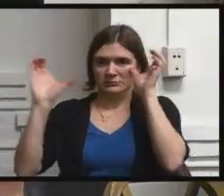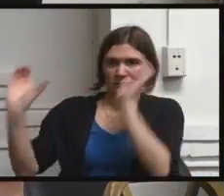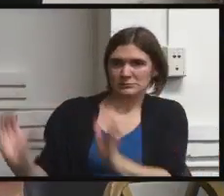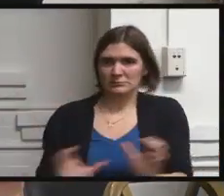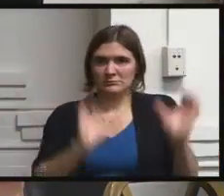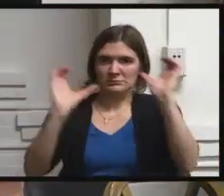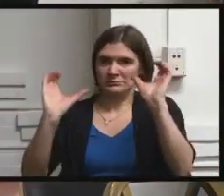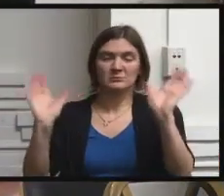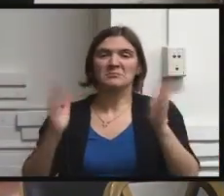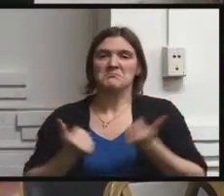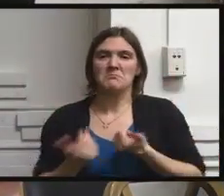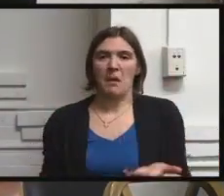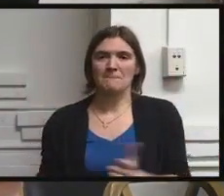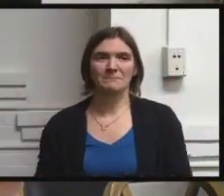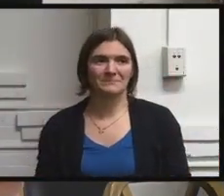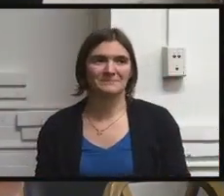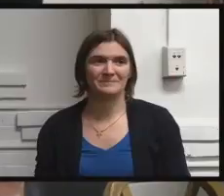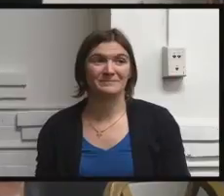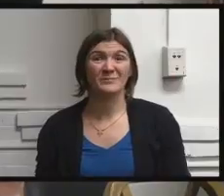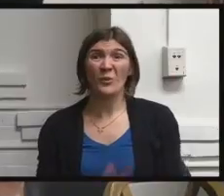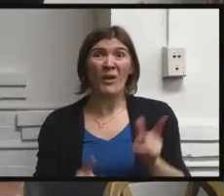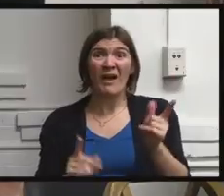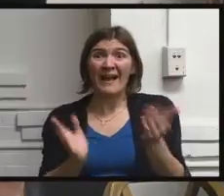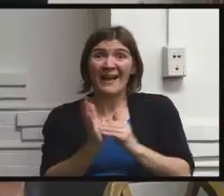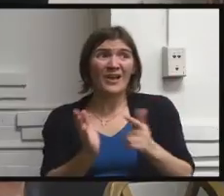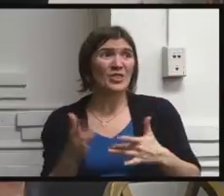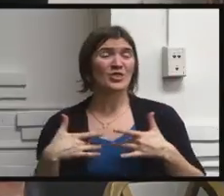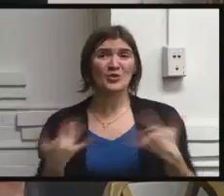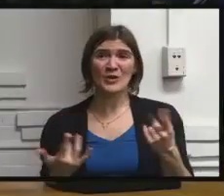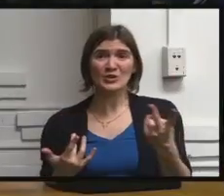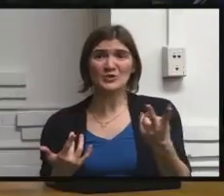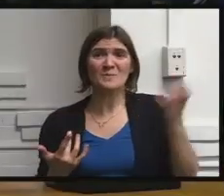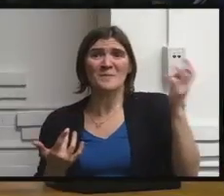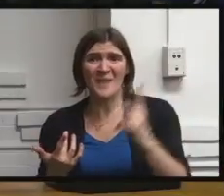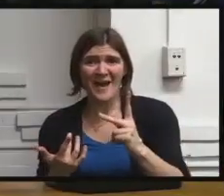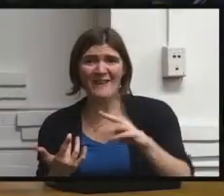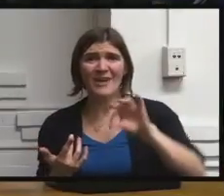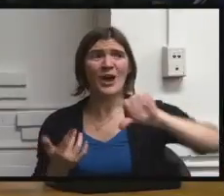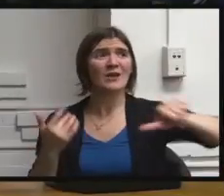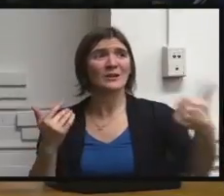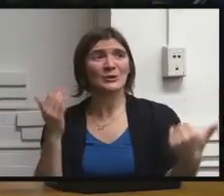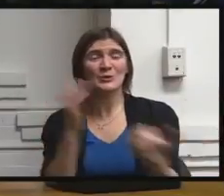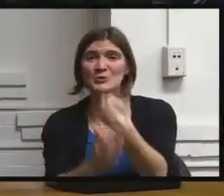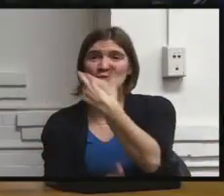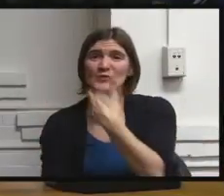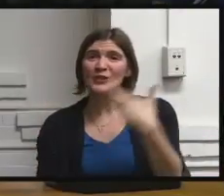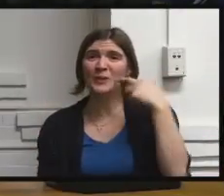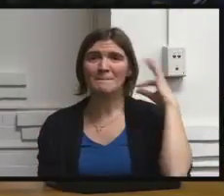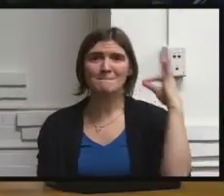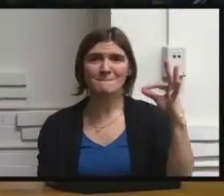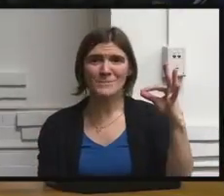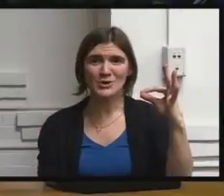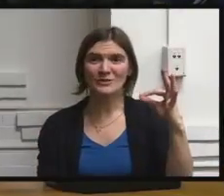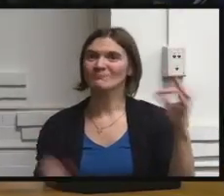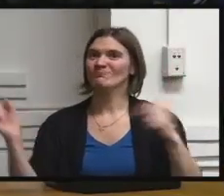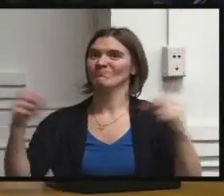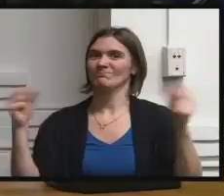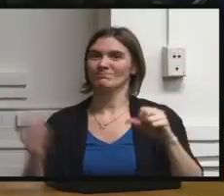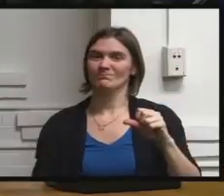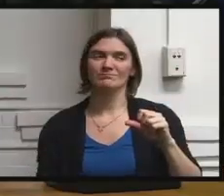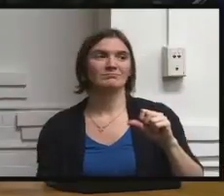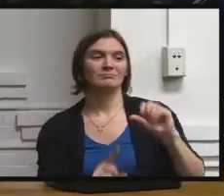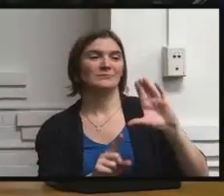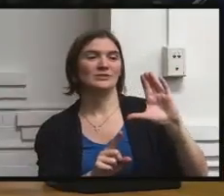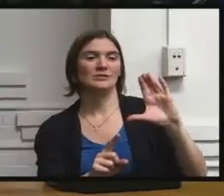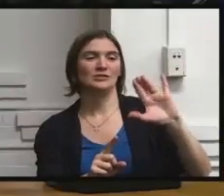I'm sorry. Since like 3:30. Yep. I didn't work all day. Well, we're really glad that you were able to find another place exactly. to go back into business. Yes. Jad's has